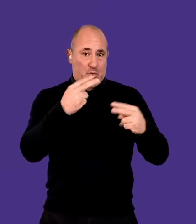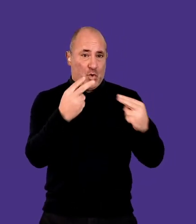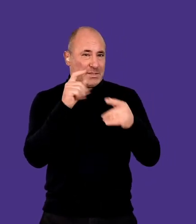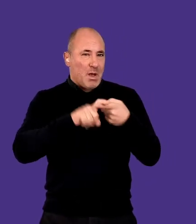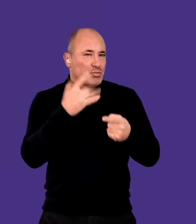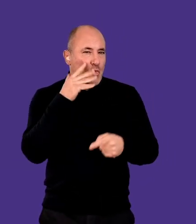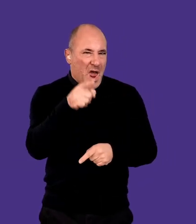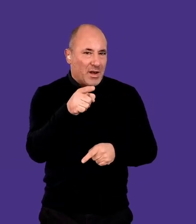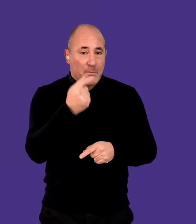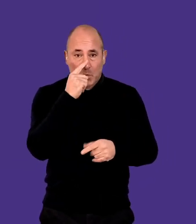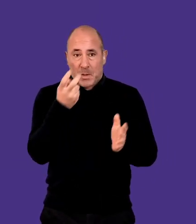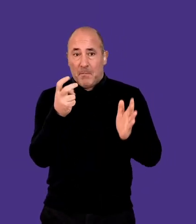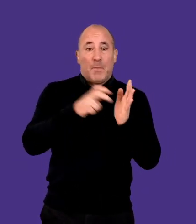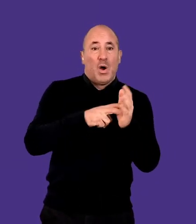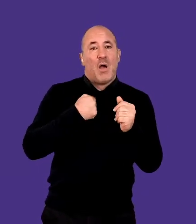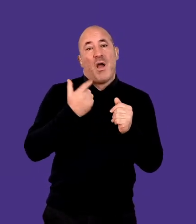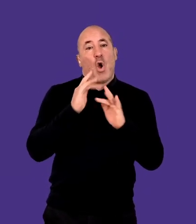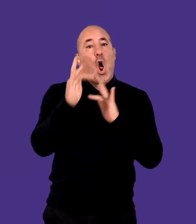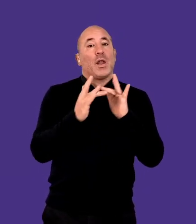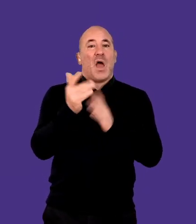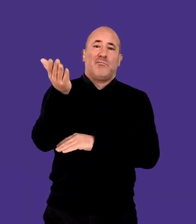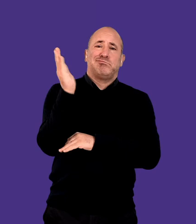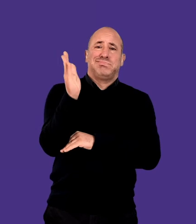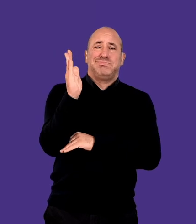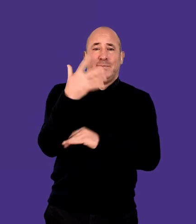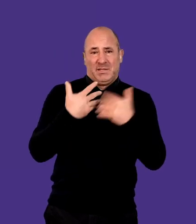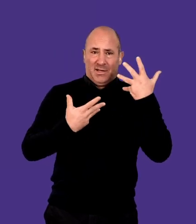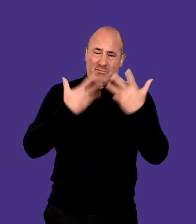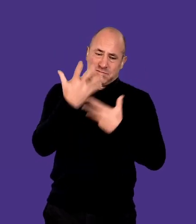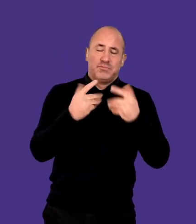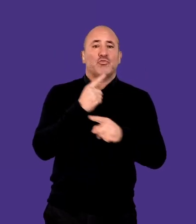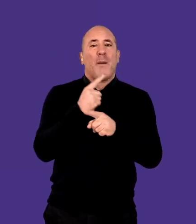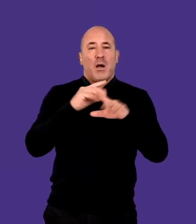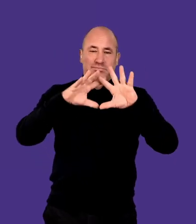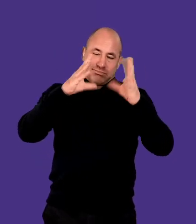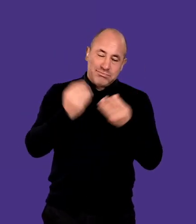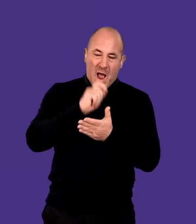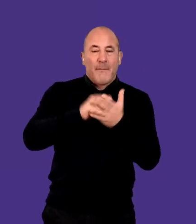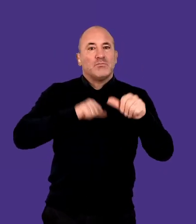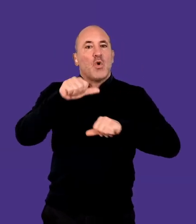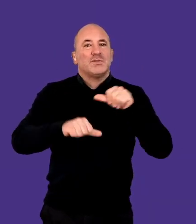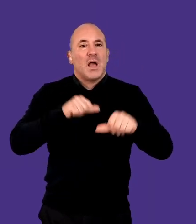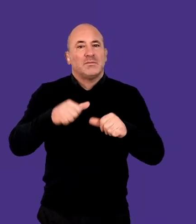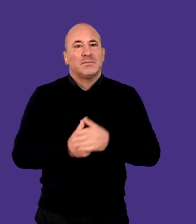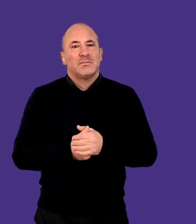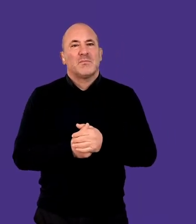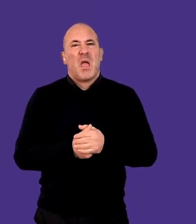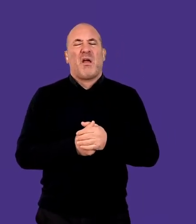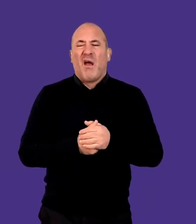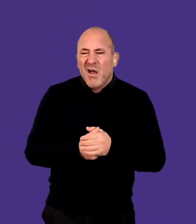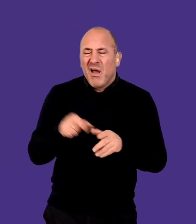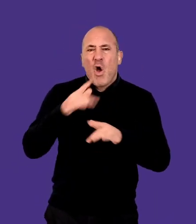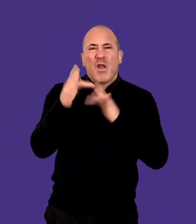this video, you might have time to book onto one of our digital briefings and hear us talk through the whole application process. If you're watching